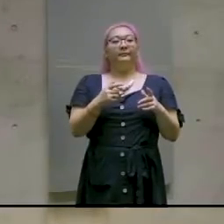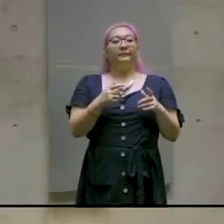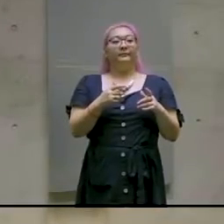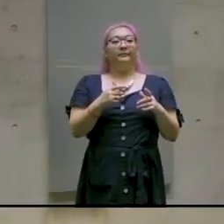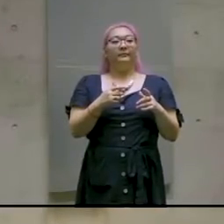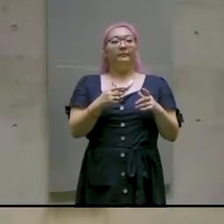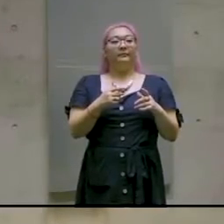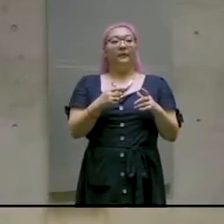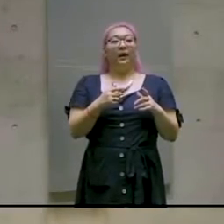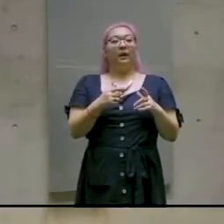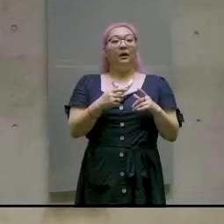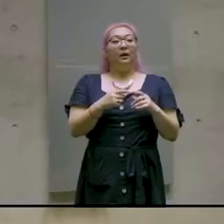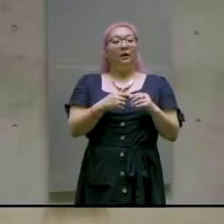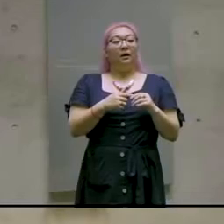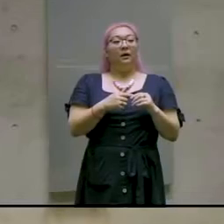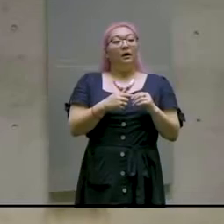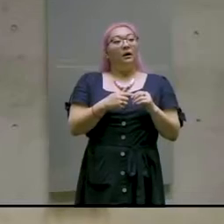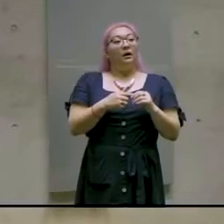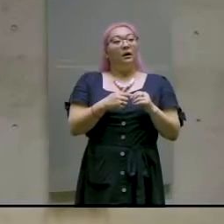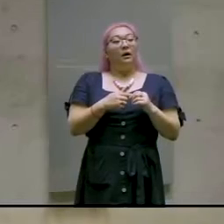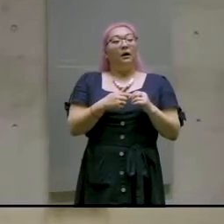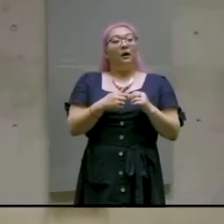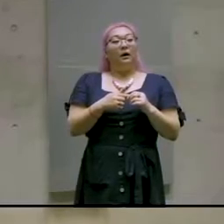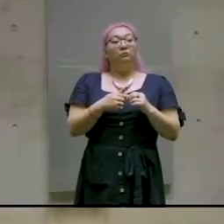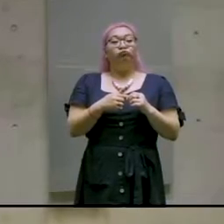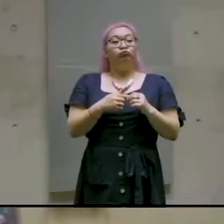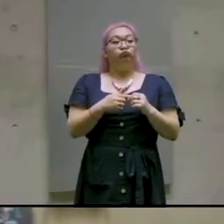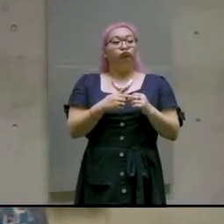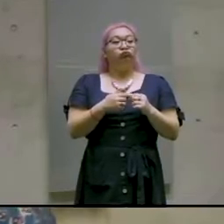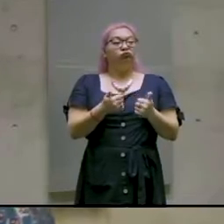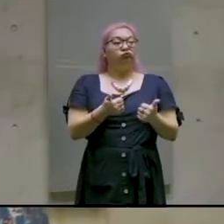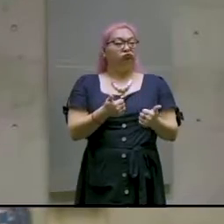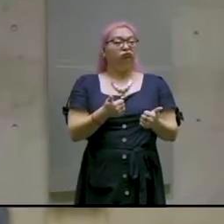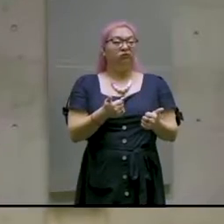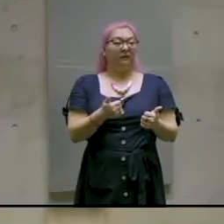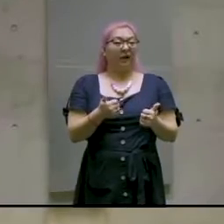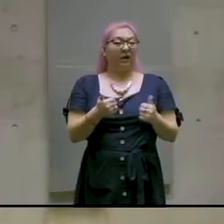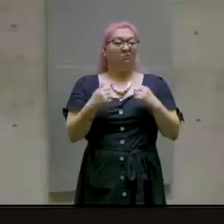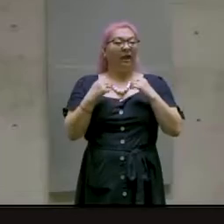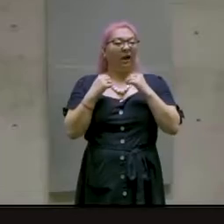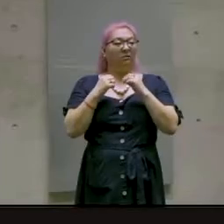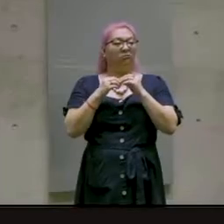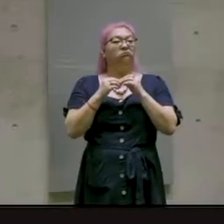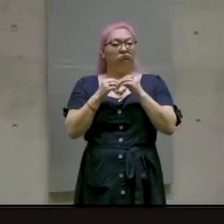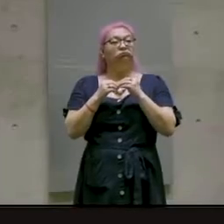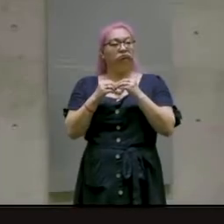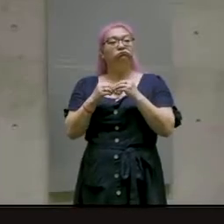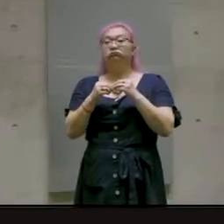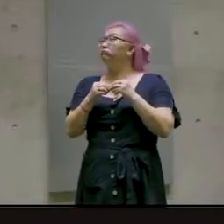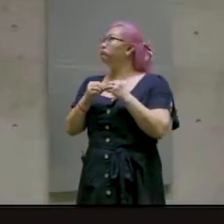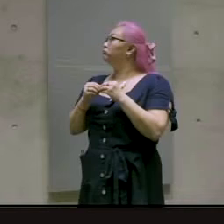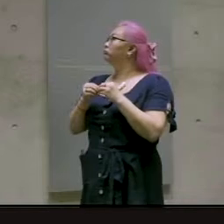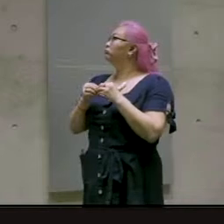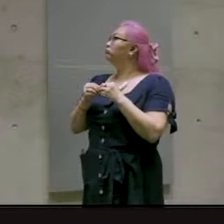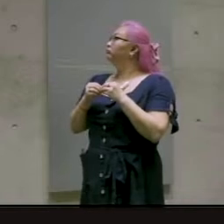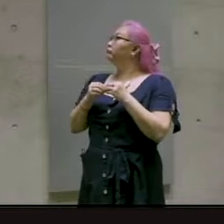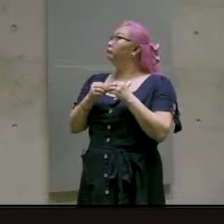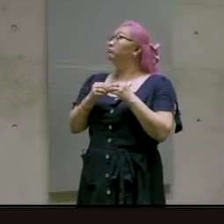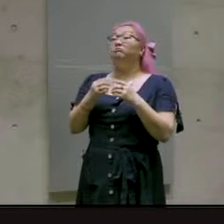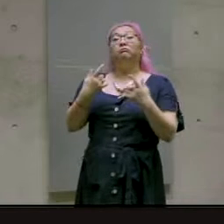kind of that sense of kind of two personalities interacting as core to how we design the scenes. And also the fact that we are catering